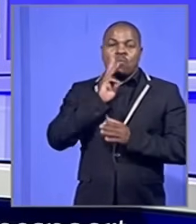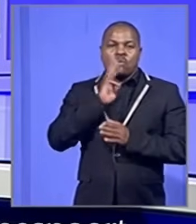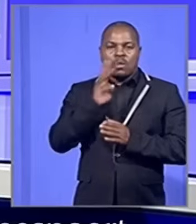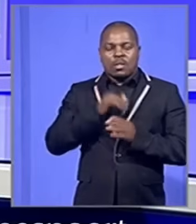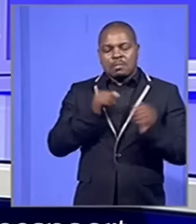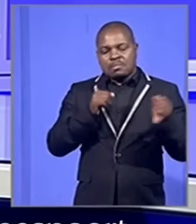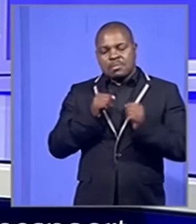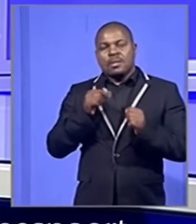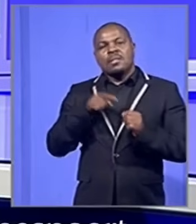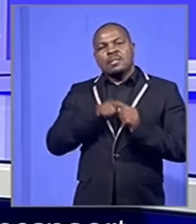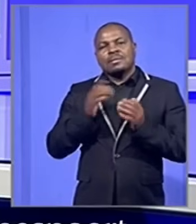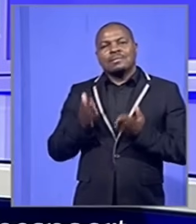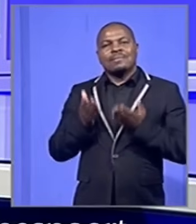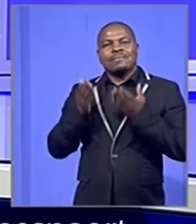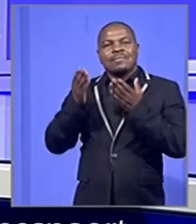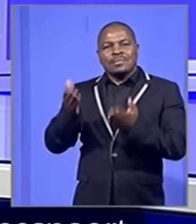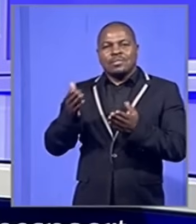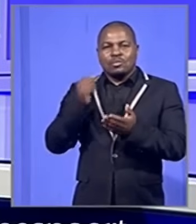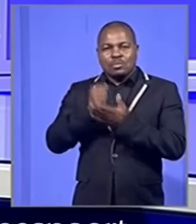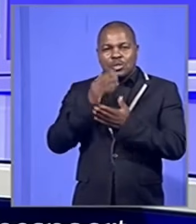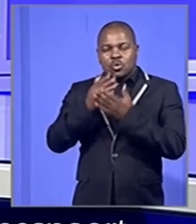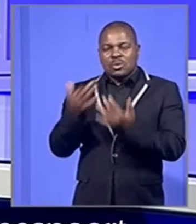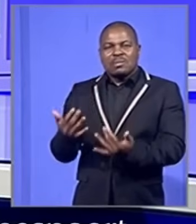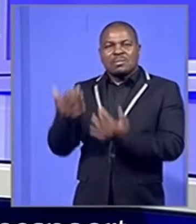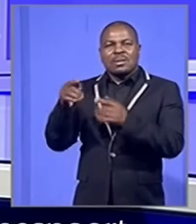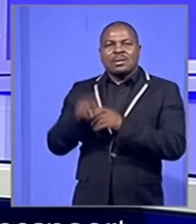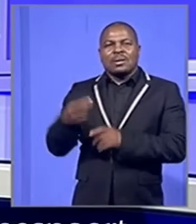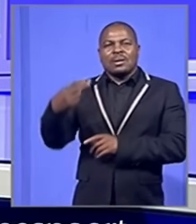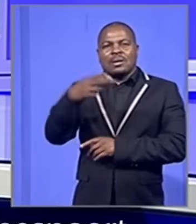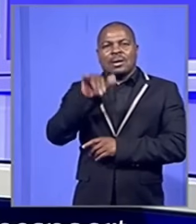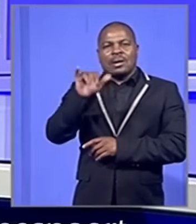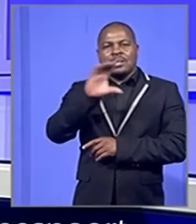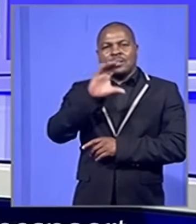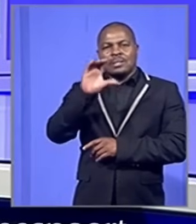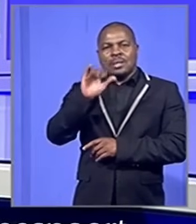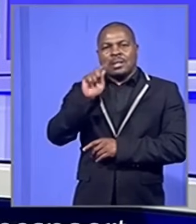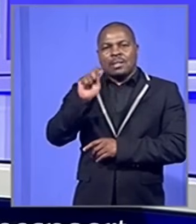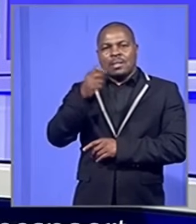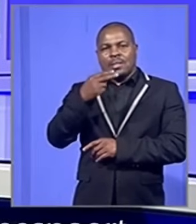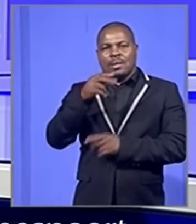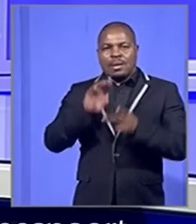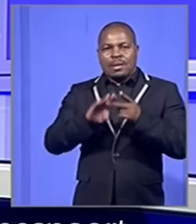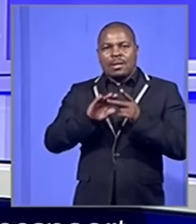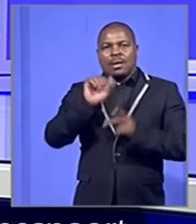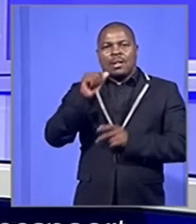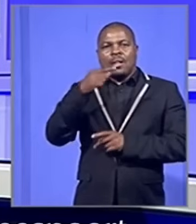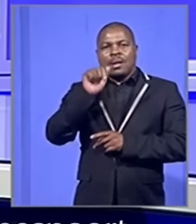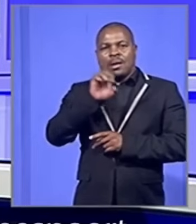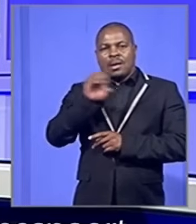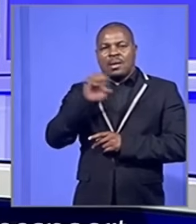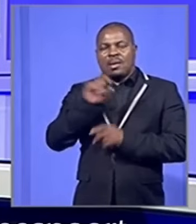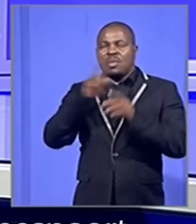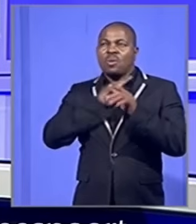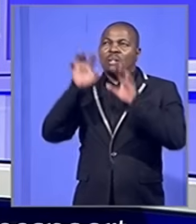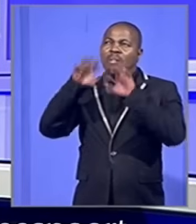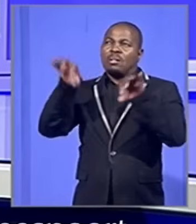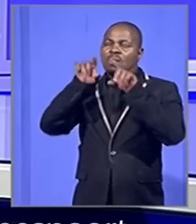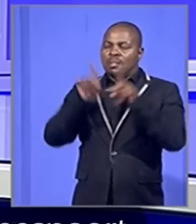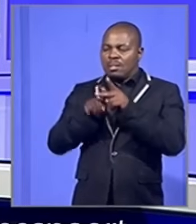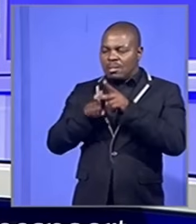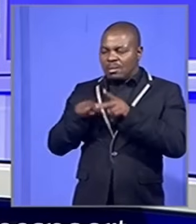ka moaba ditirelo go šogana le semela sa hyacinth le sa algae seo se tšhilafatšago lefaufau le